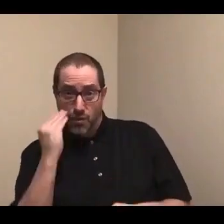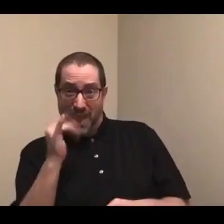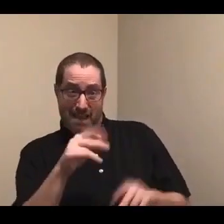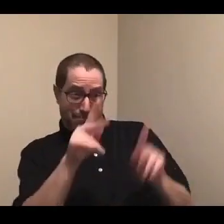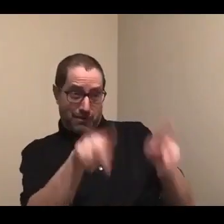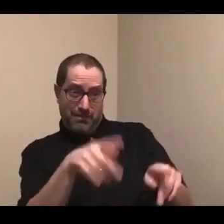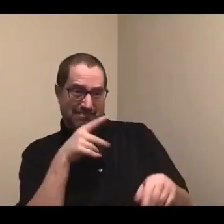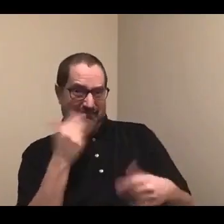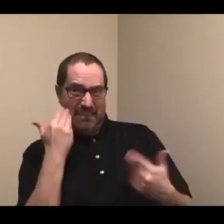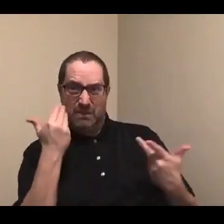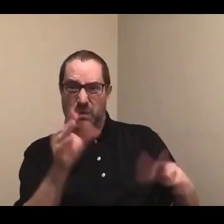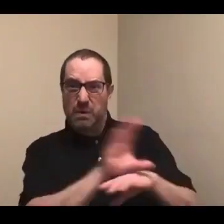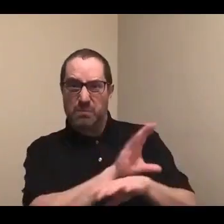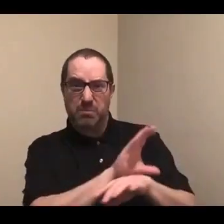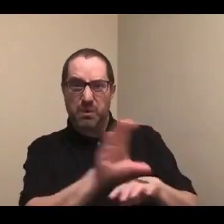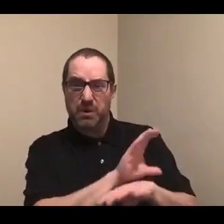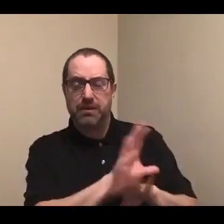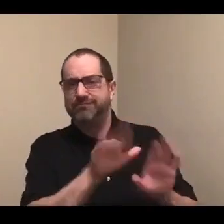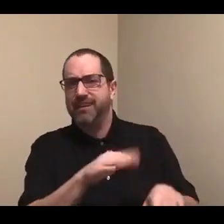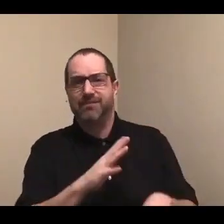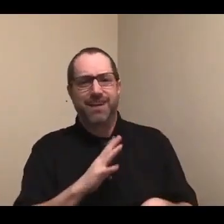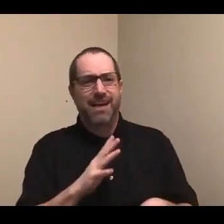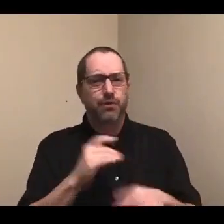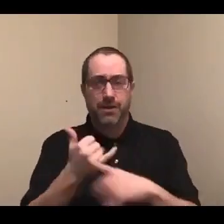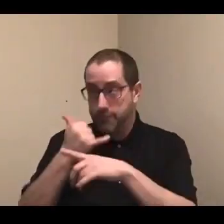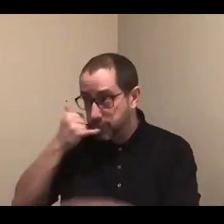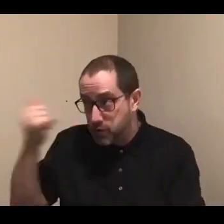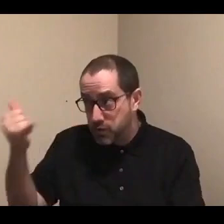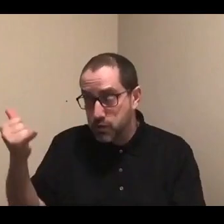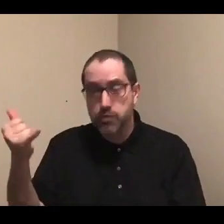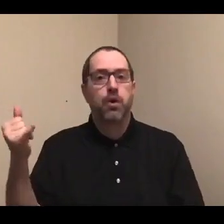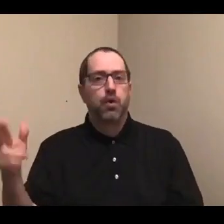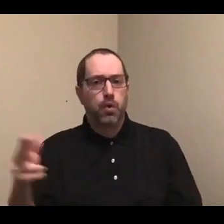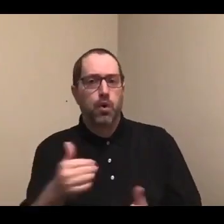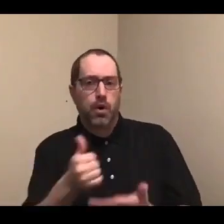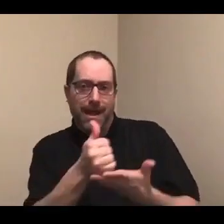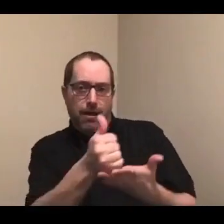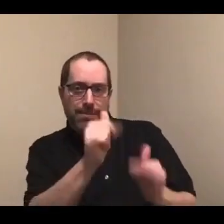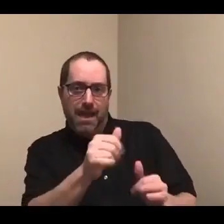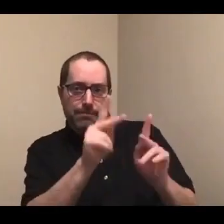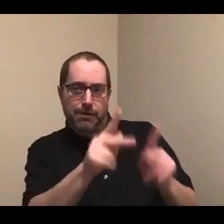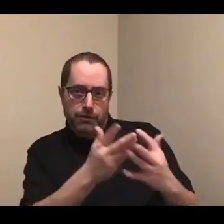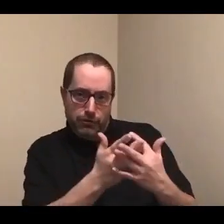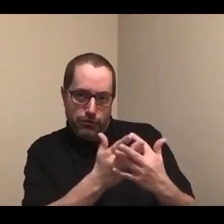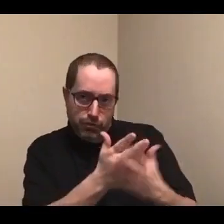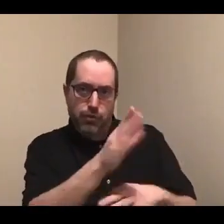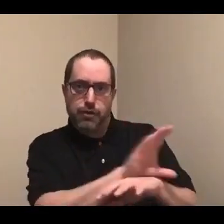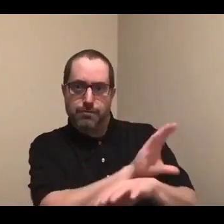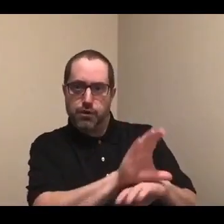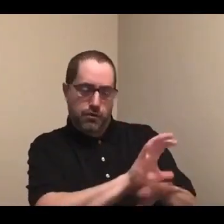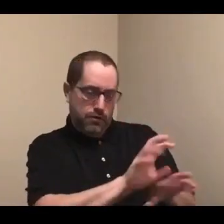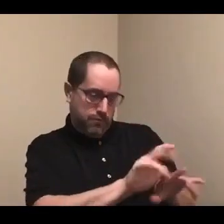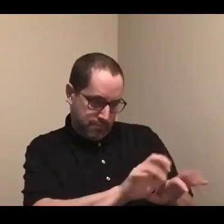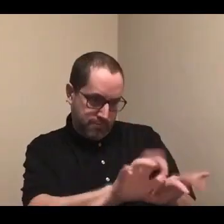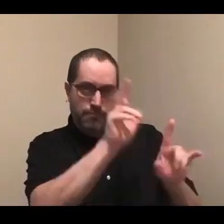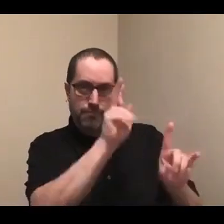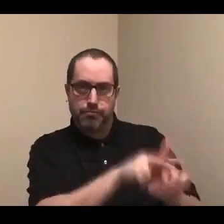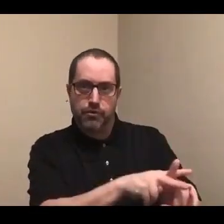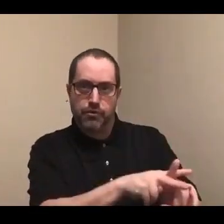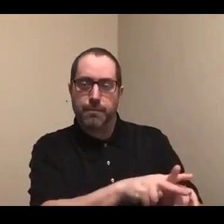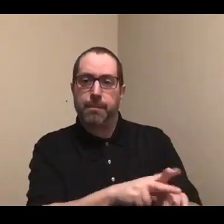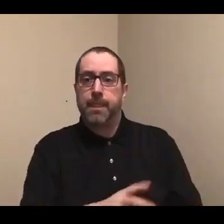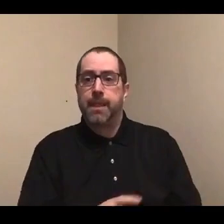out on the phone, get them the information, or help them through the process, because we want to get them vaccinated, as many as we can, especially in the seniors. And I got to